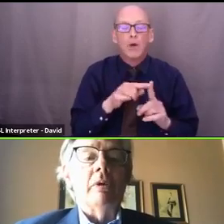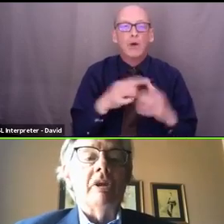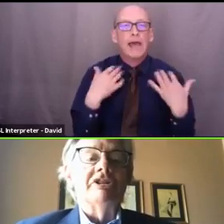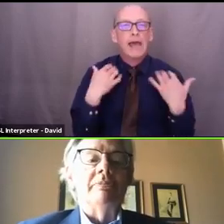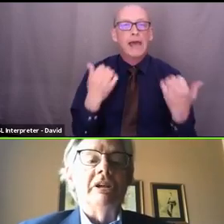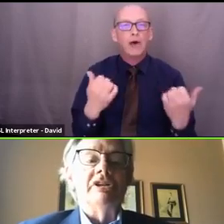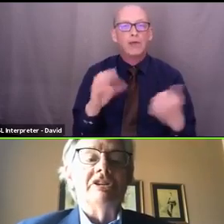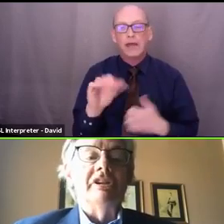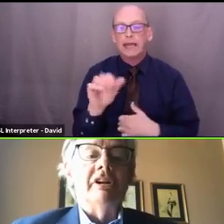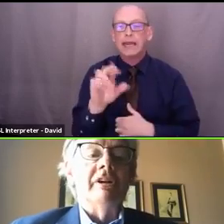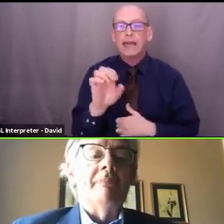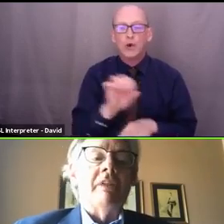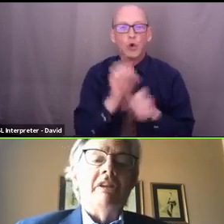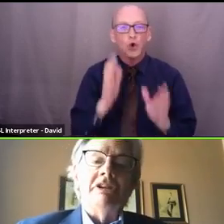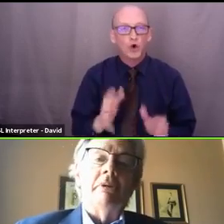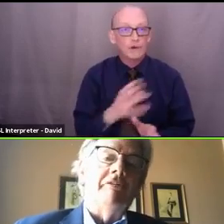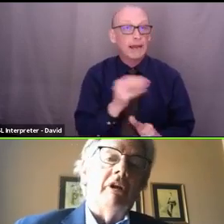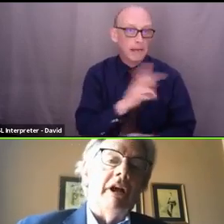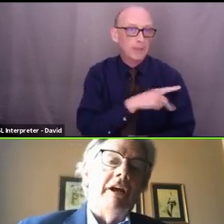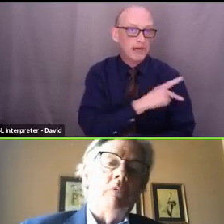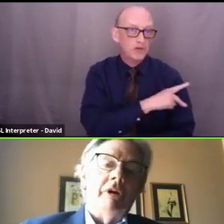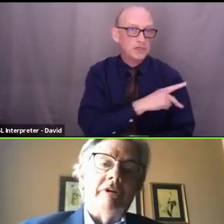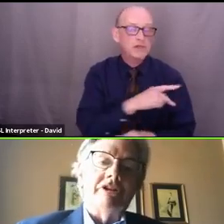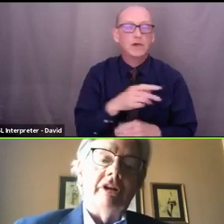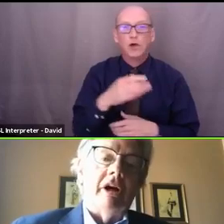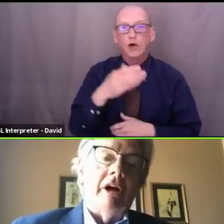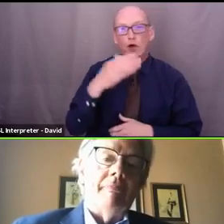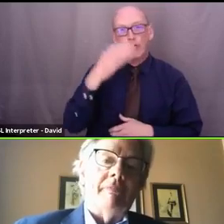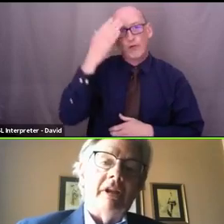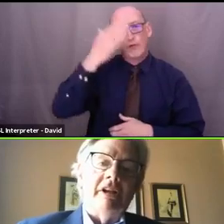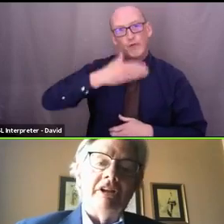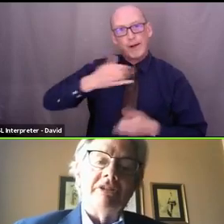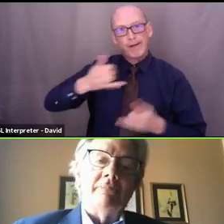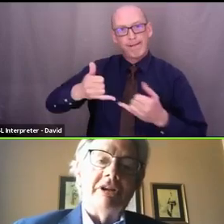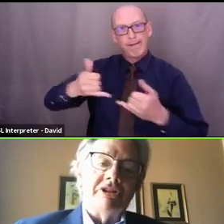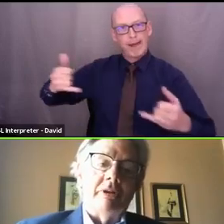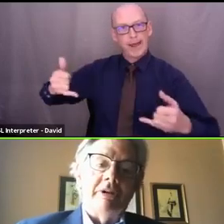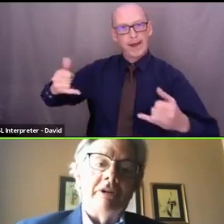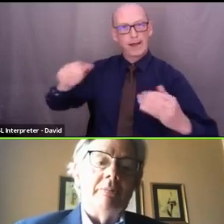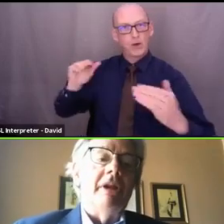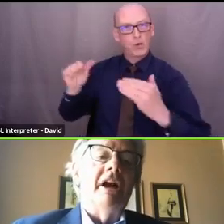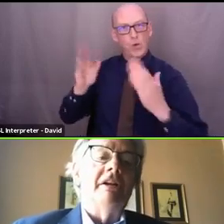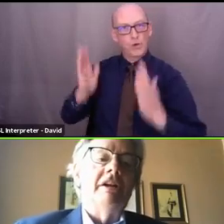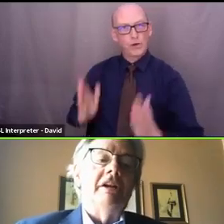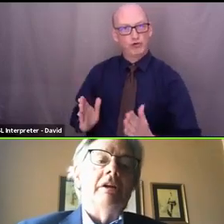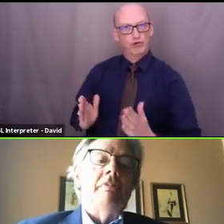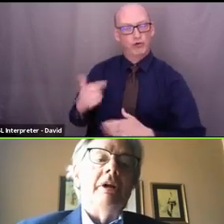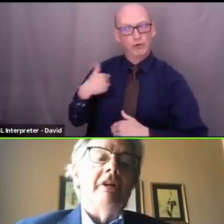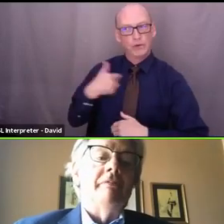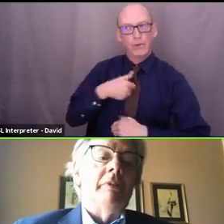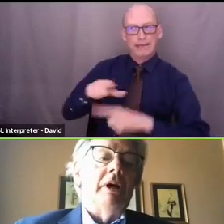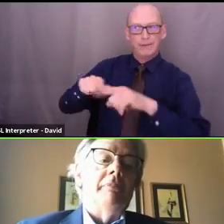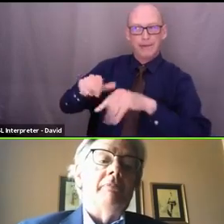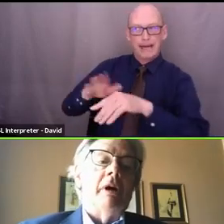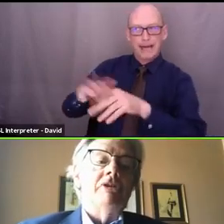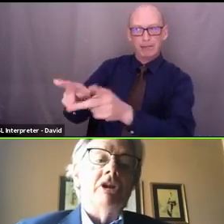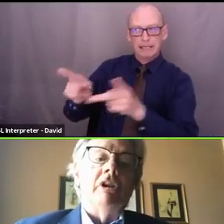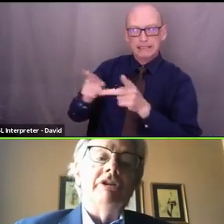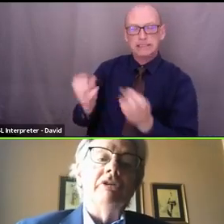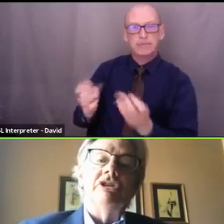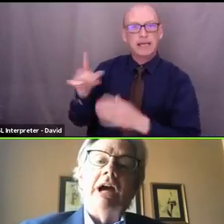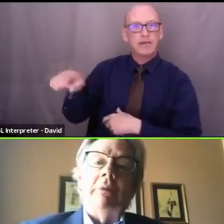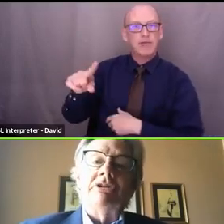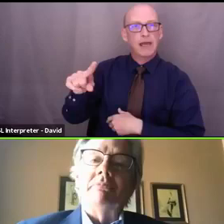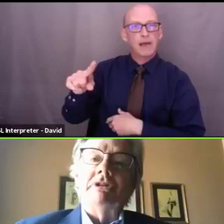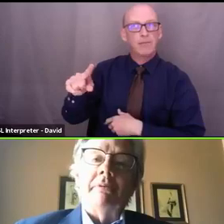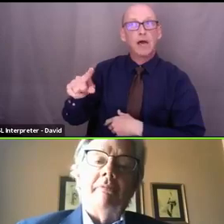workers as well as the patients in there. These are our frontline warriors in these places that we depend on. Many of them are juggling